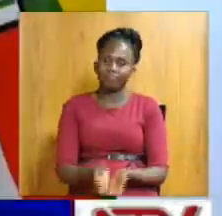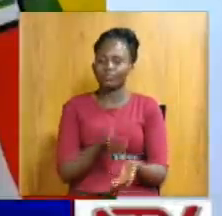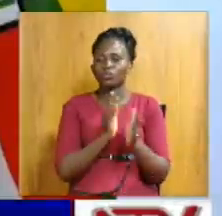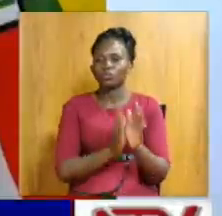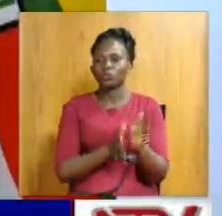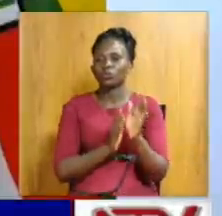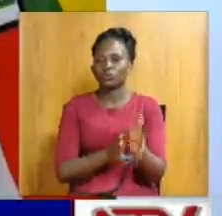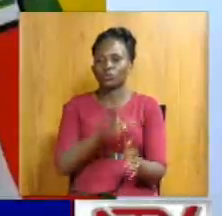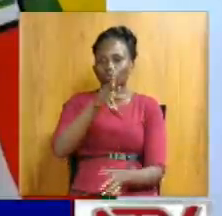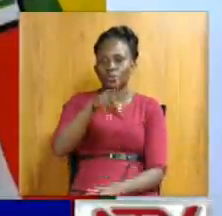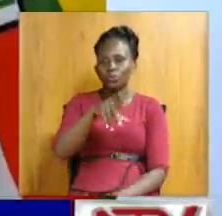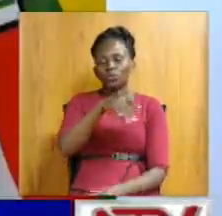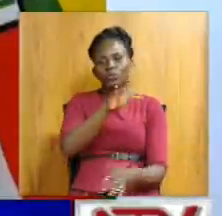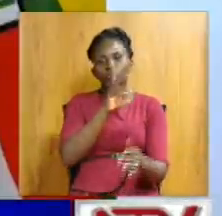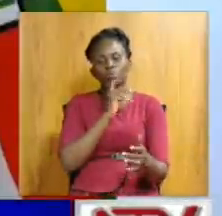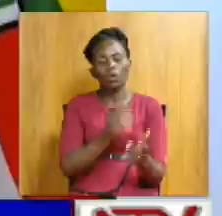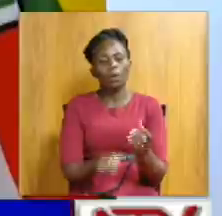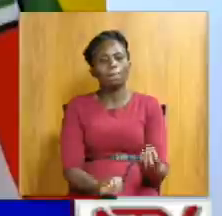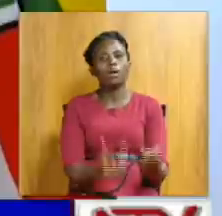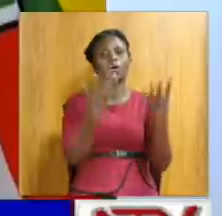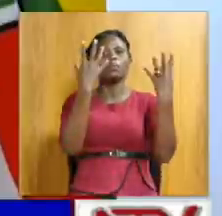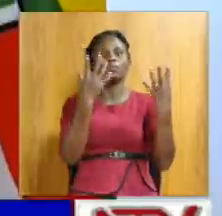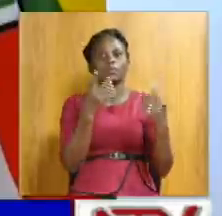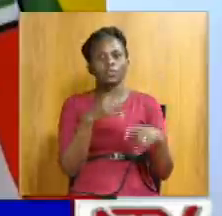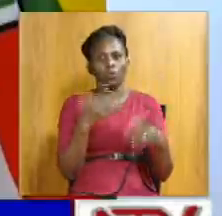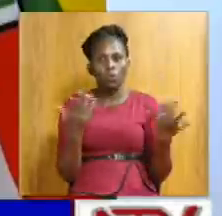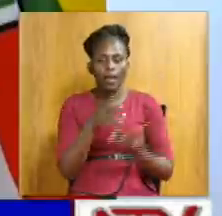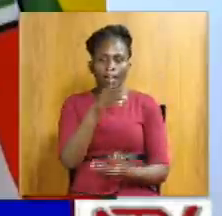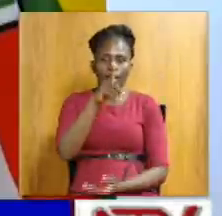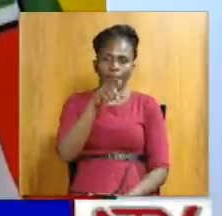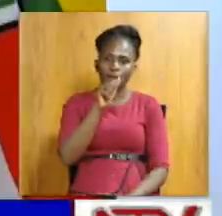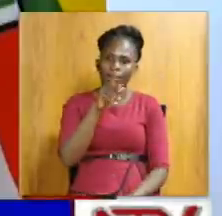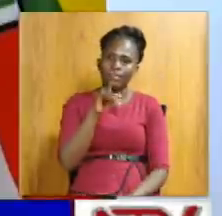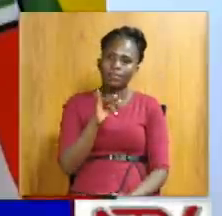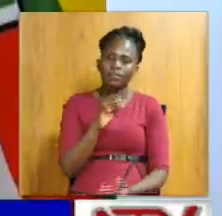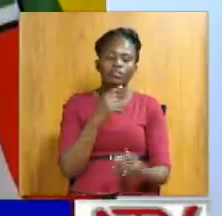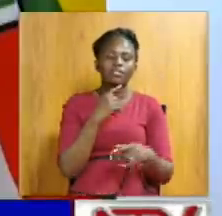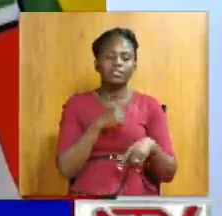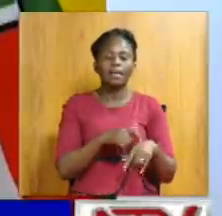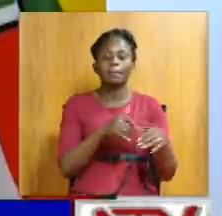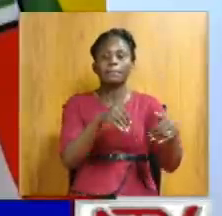to plant a bomb during the body of Lieutenant General Lokech, apparently